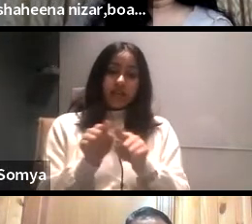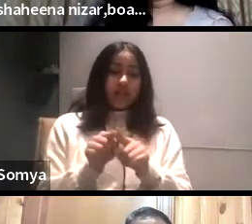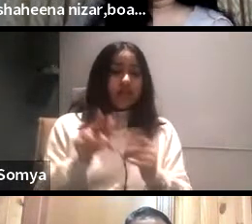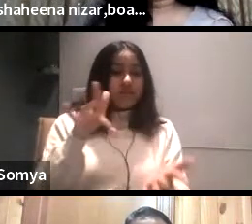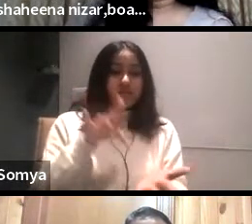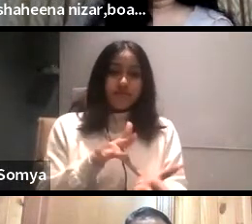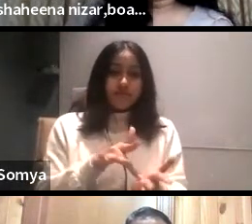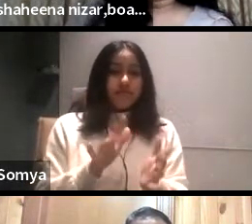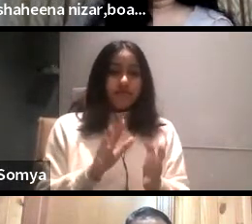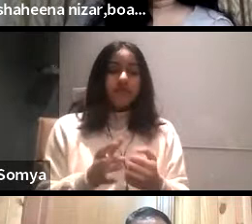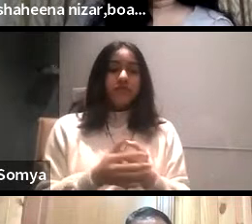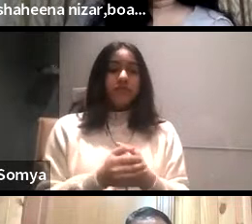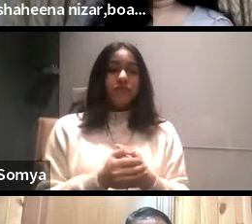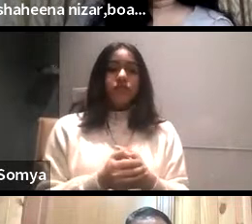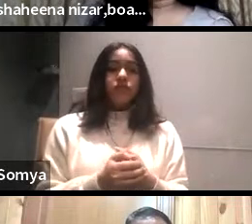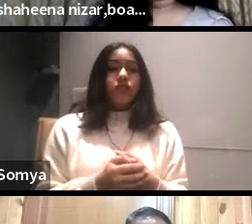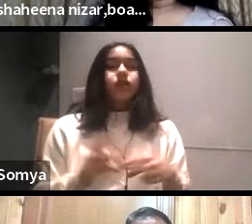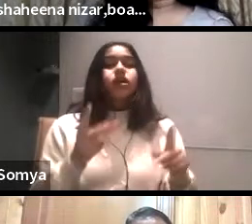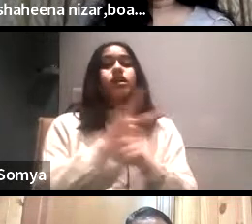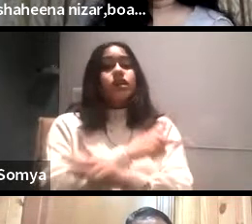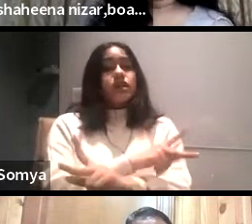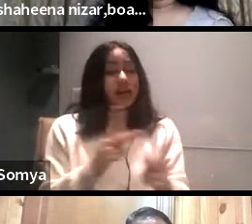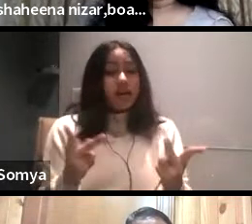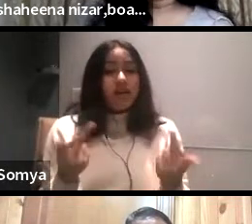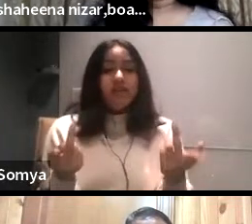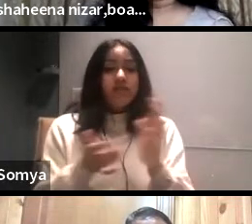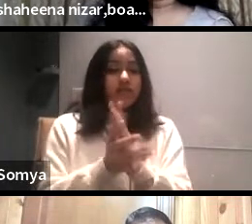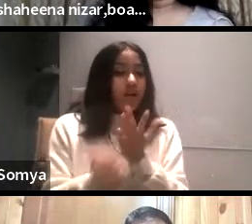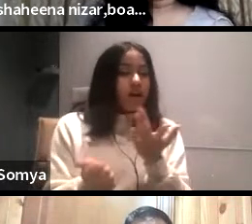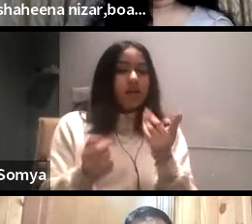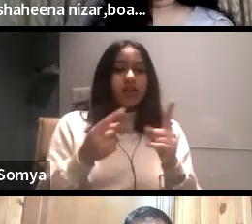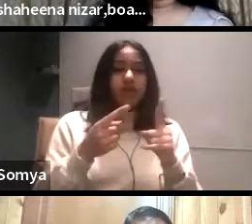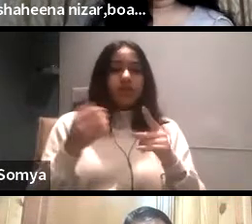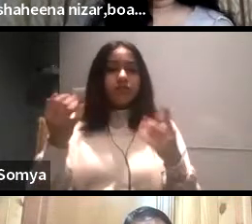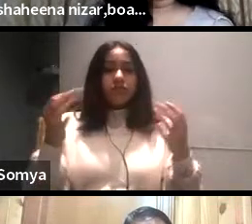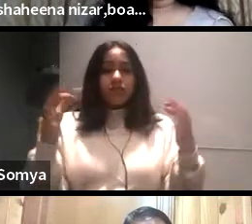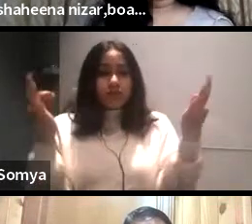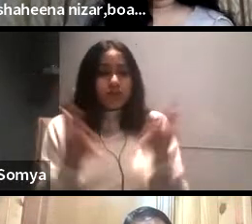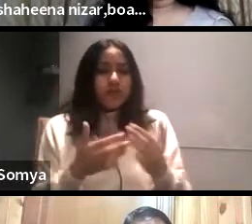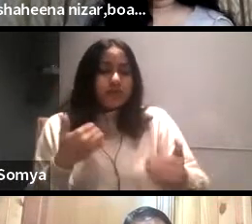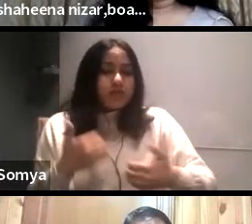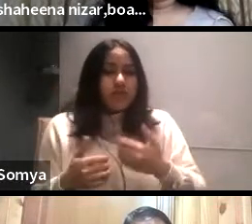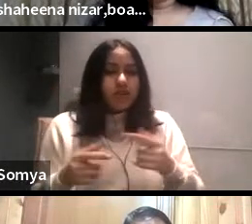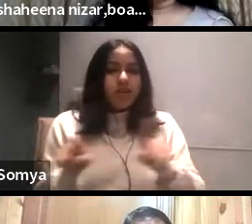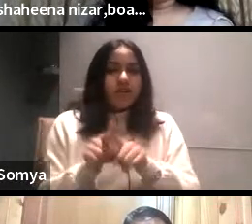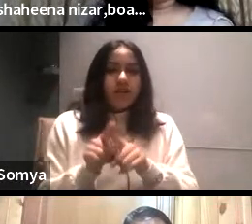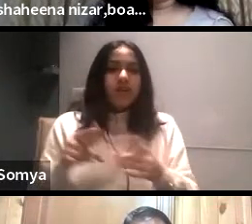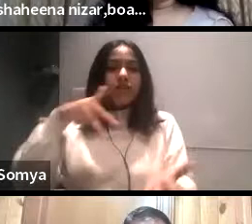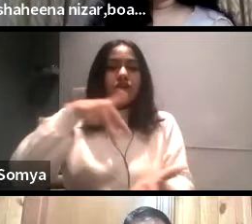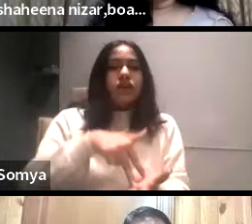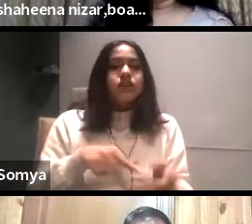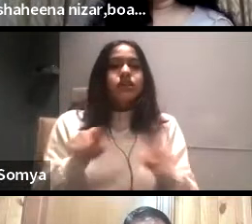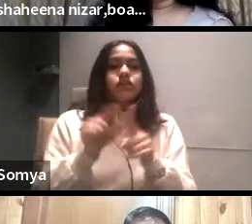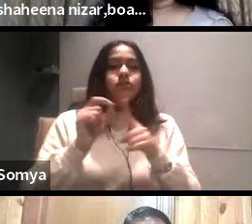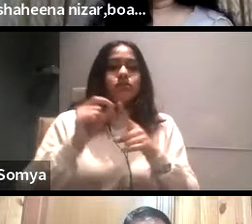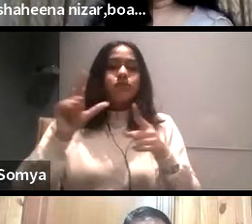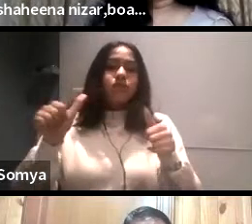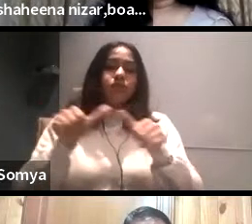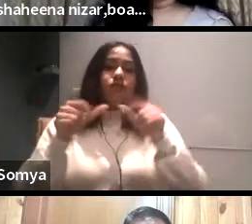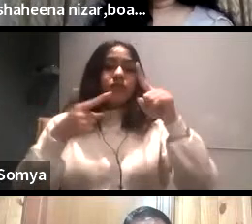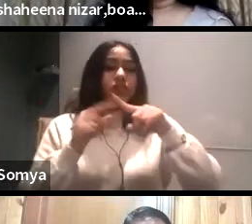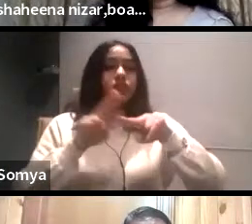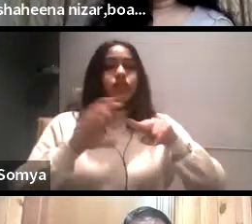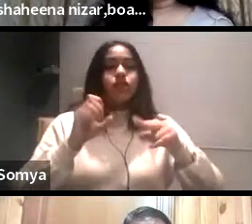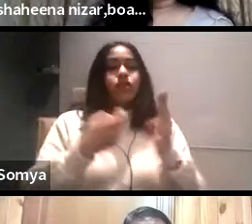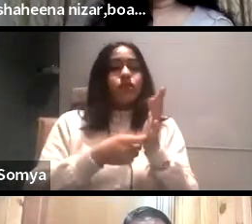field, all talent at the same play field, right? And so if I can work from home, and some